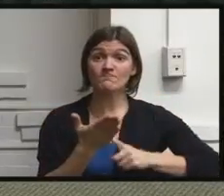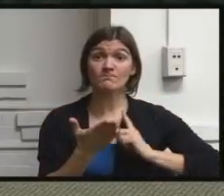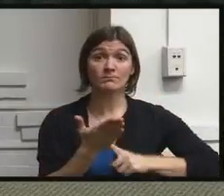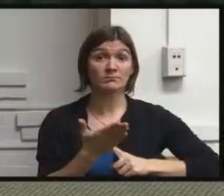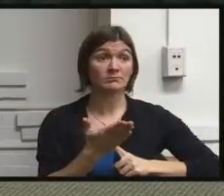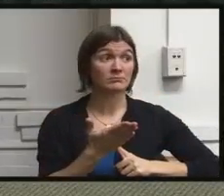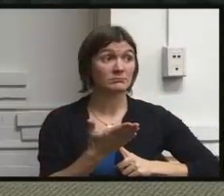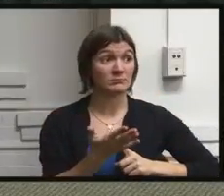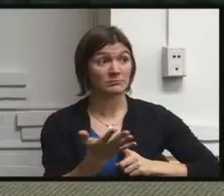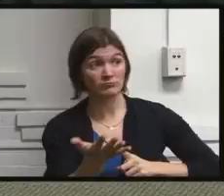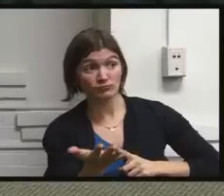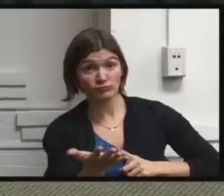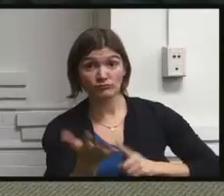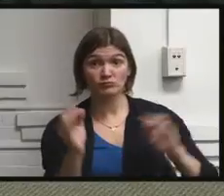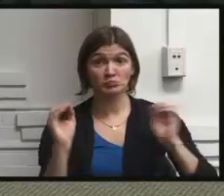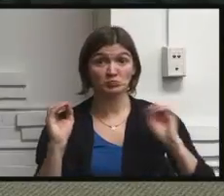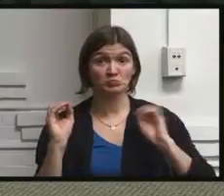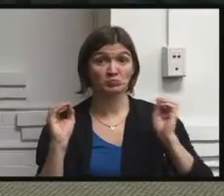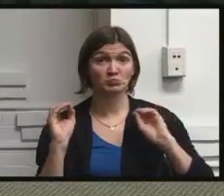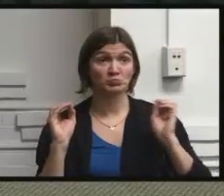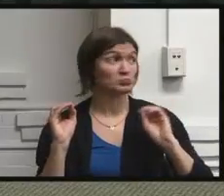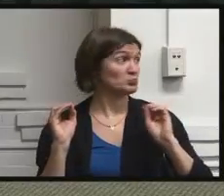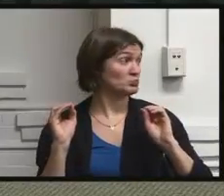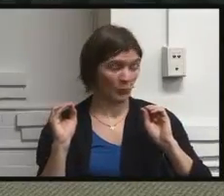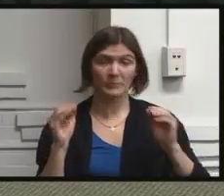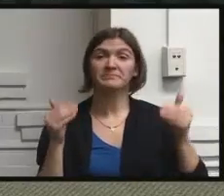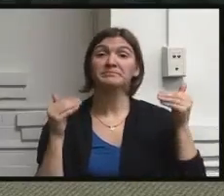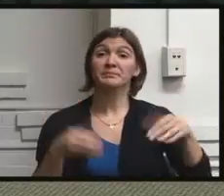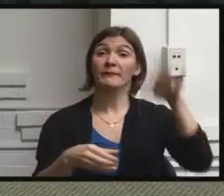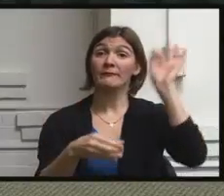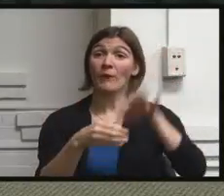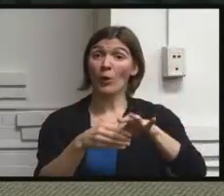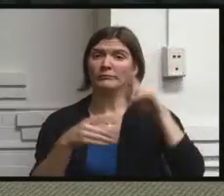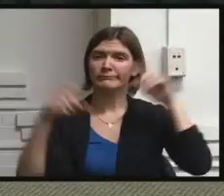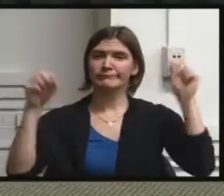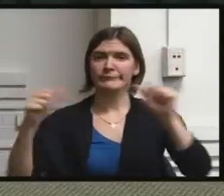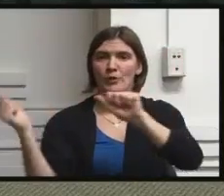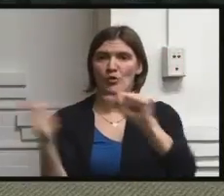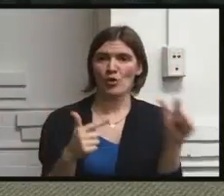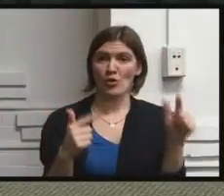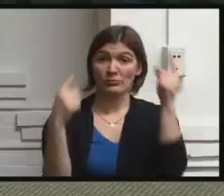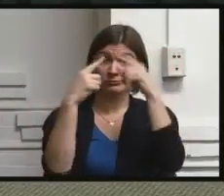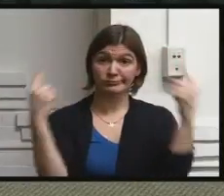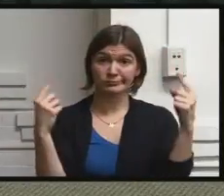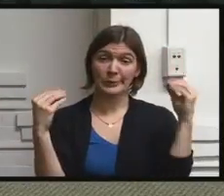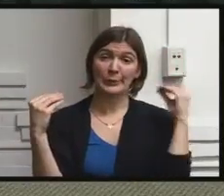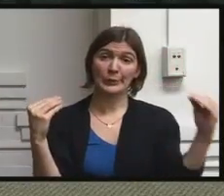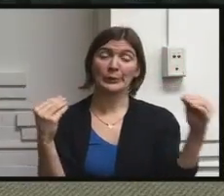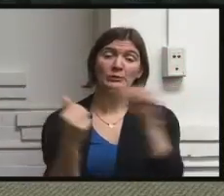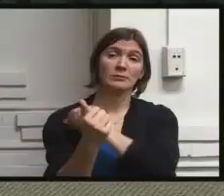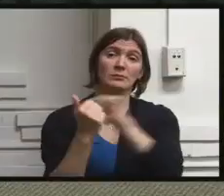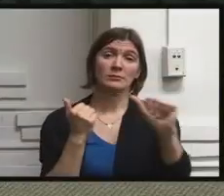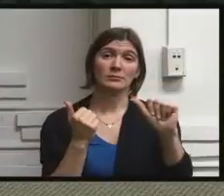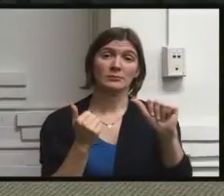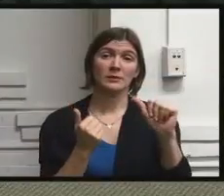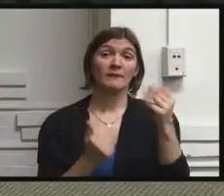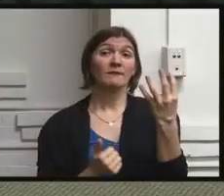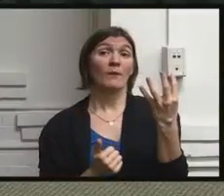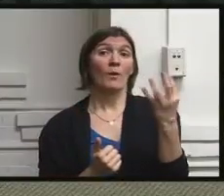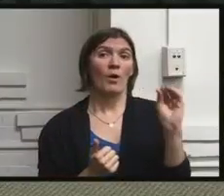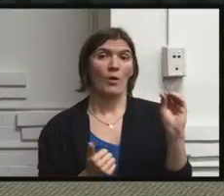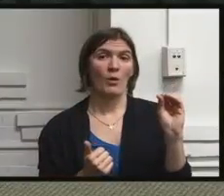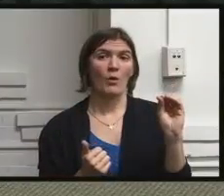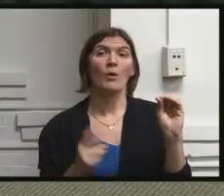on the board or anybody who's in attendance? Hearing none, all those in favor, please say aye. Aye. Aye. Any opposed or abstaining? That